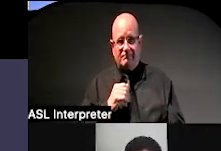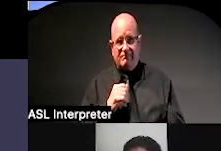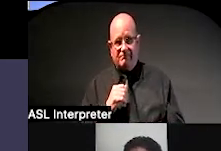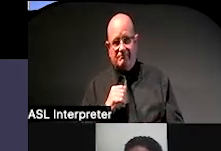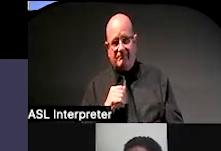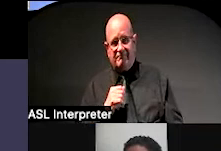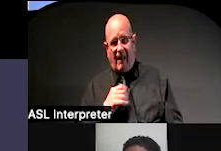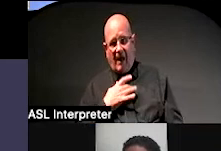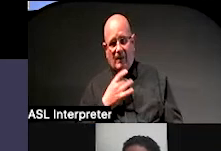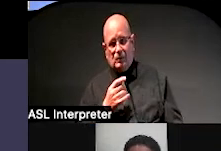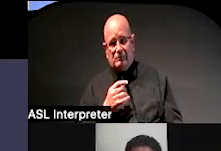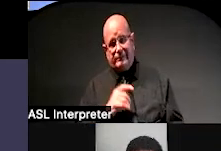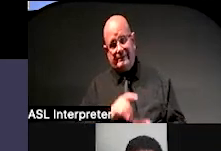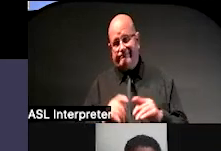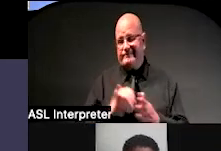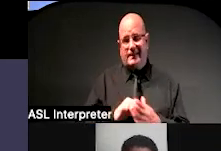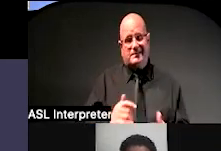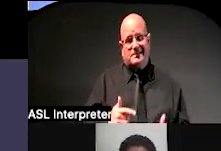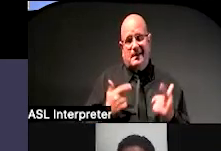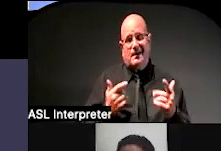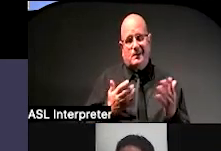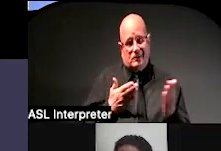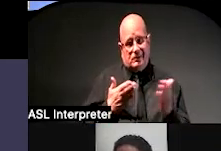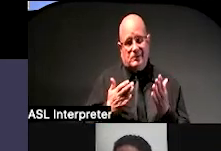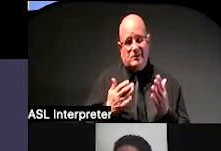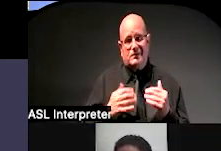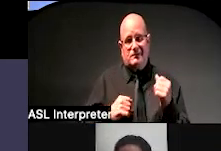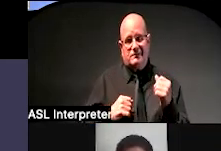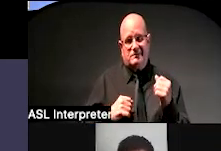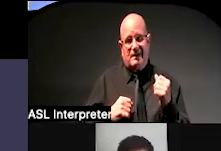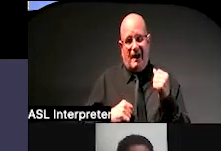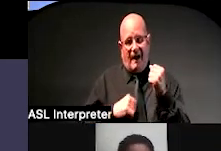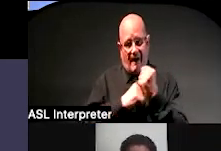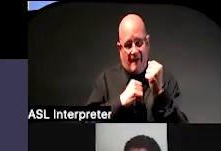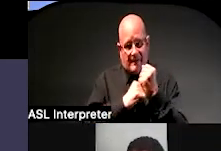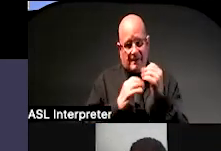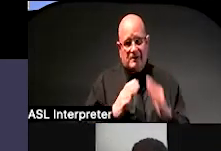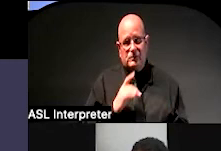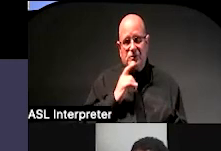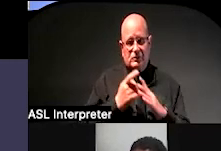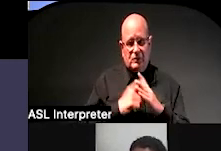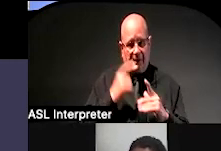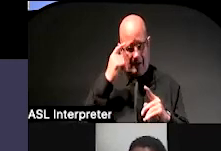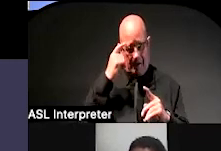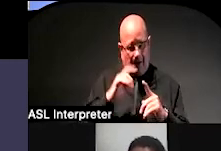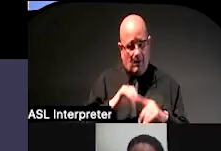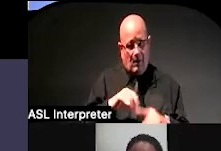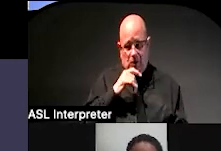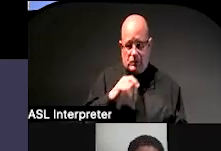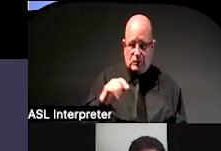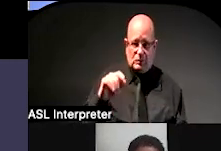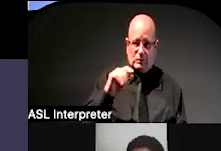it comes with the territory. When we set up to be advocates and to really begin to think about those who are on the